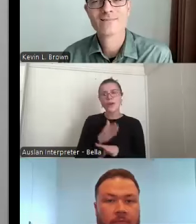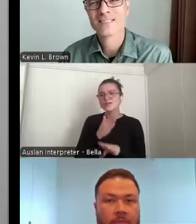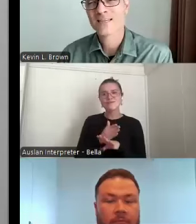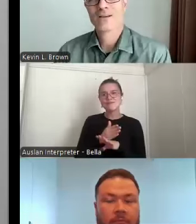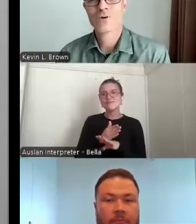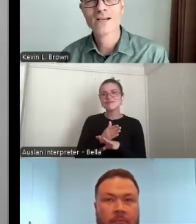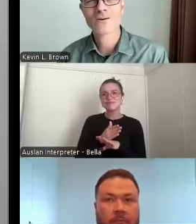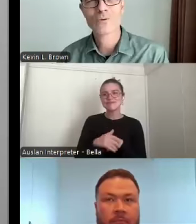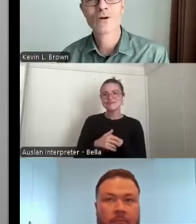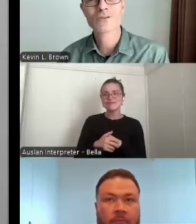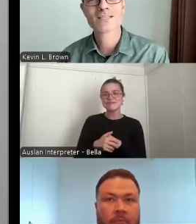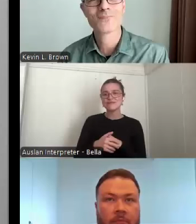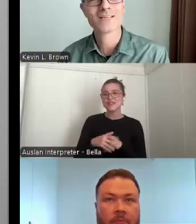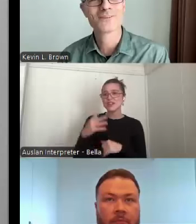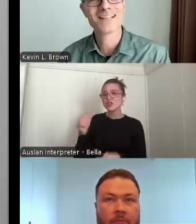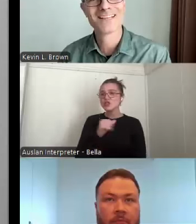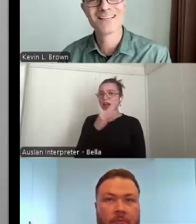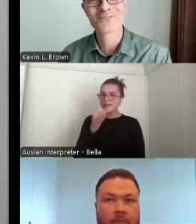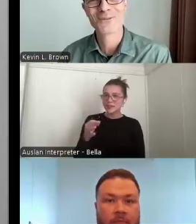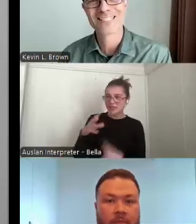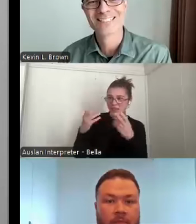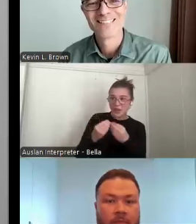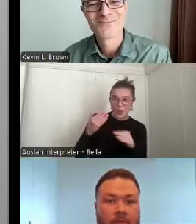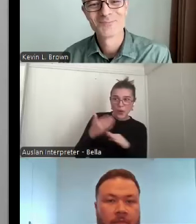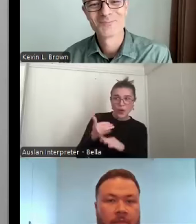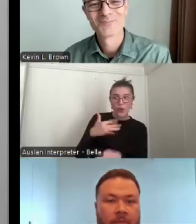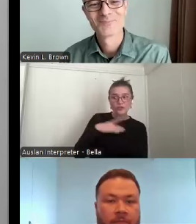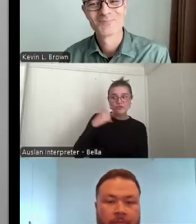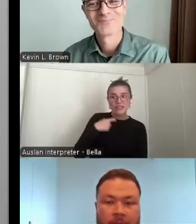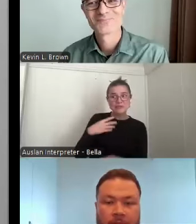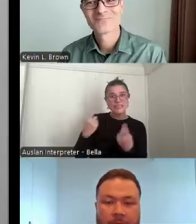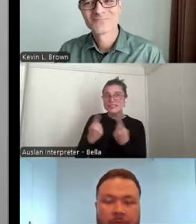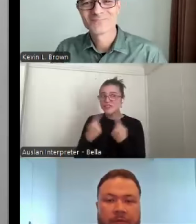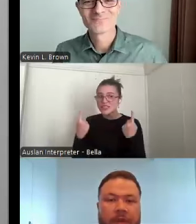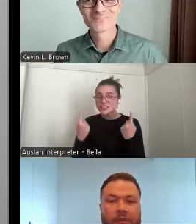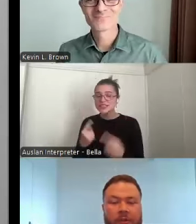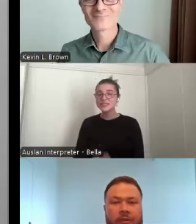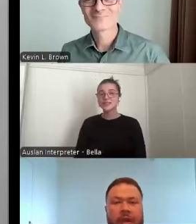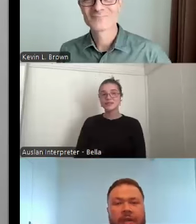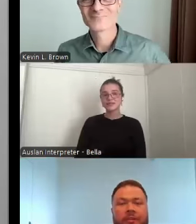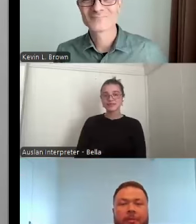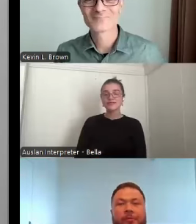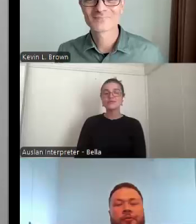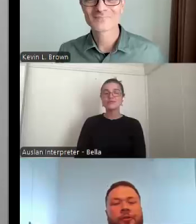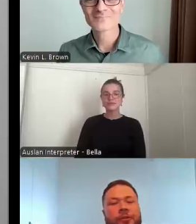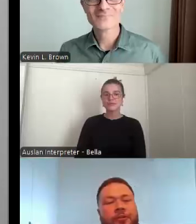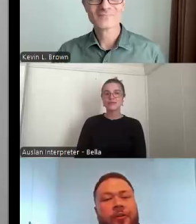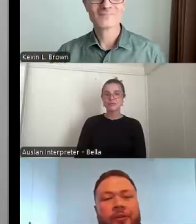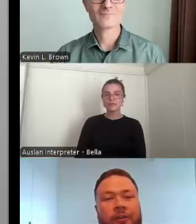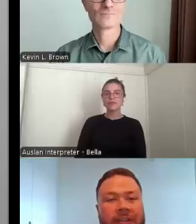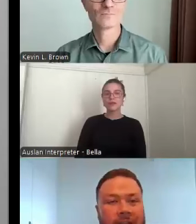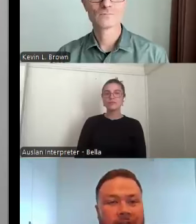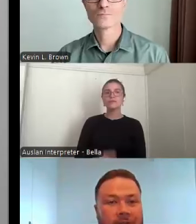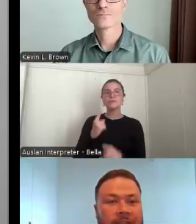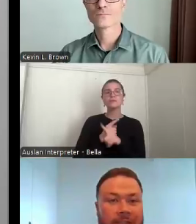say, is everything working or do we want to try something different for once? Beautiful, thank you. And just on the book, so